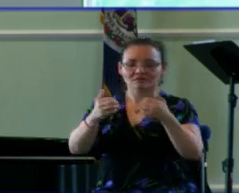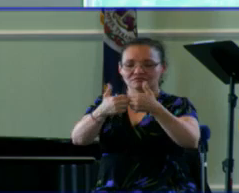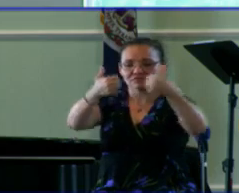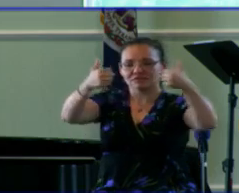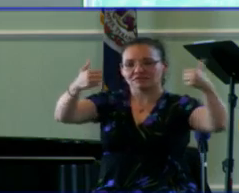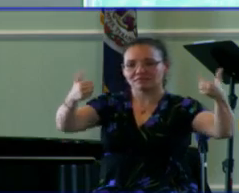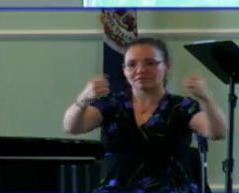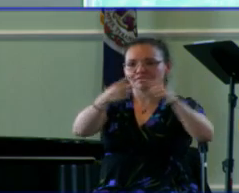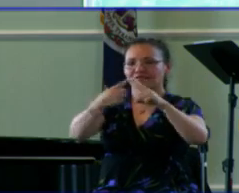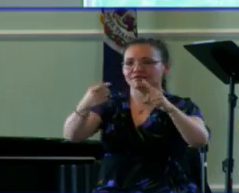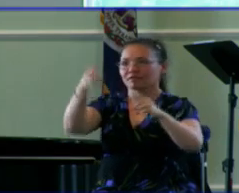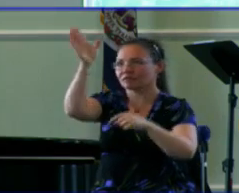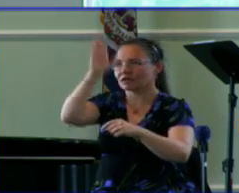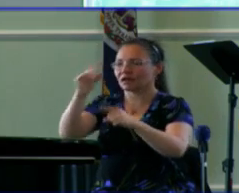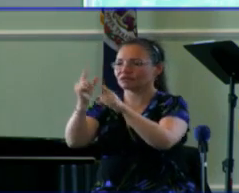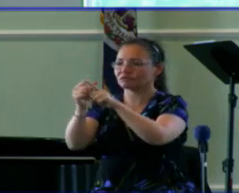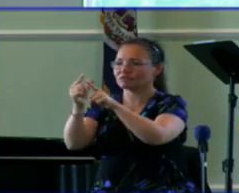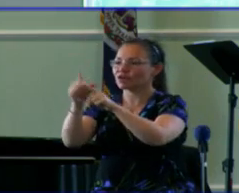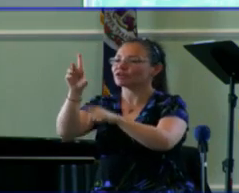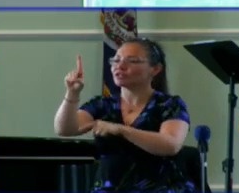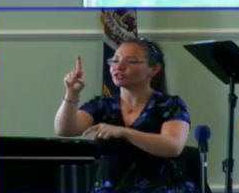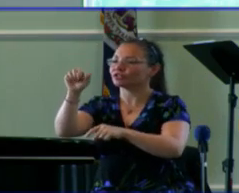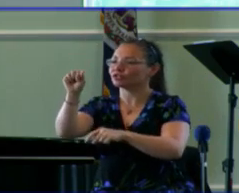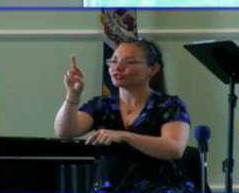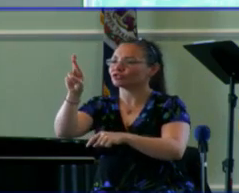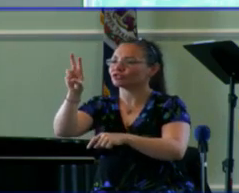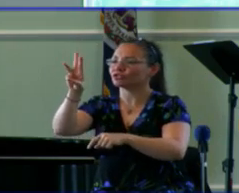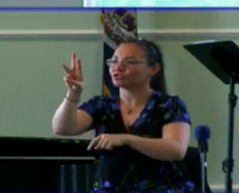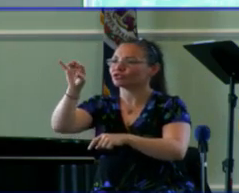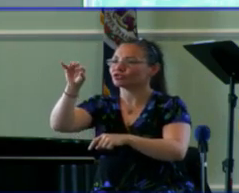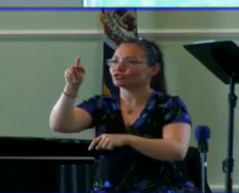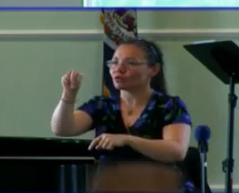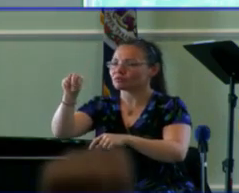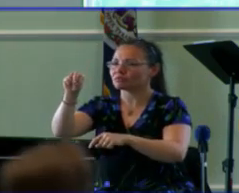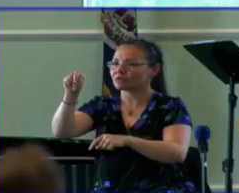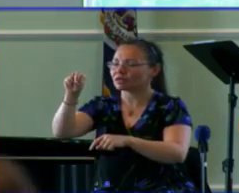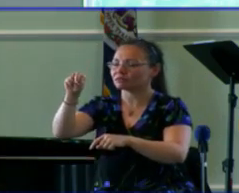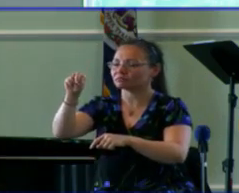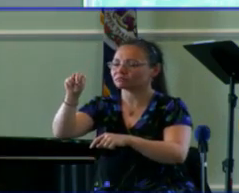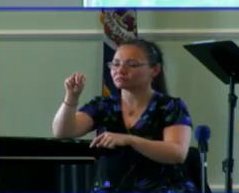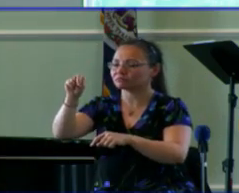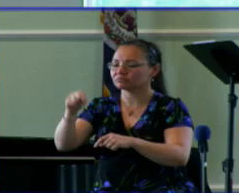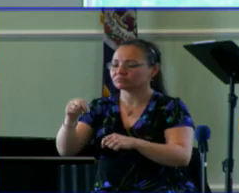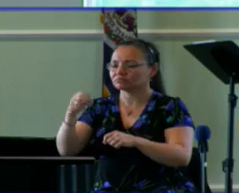Apart from God's word, he came to the wrong conclusion.